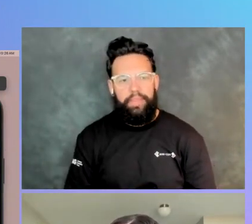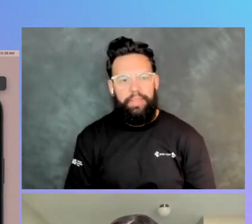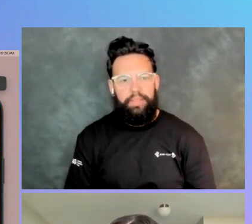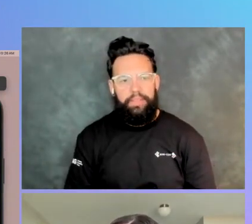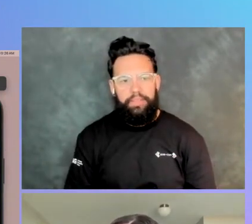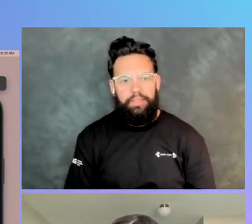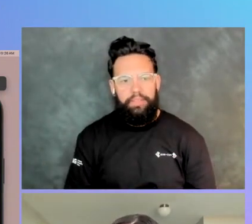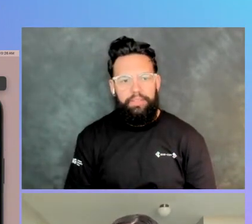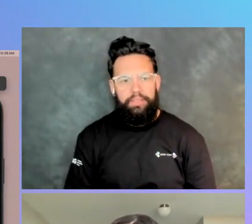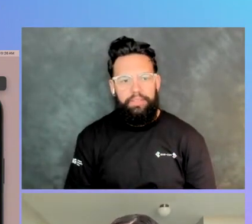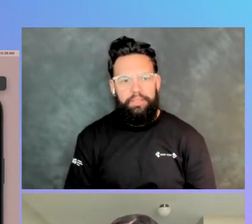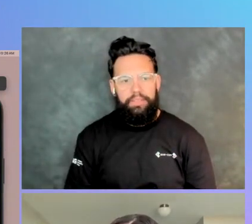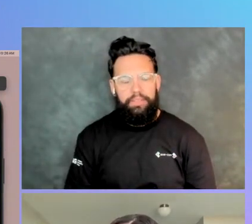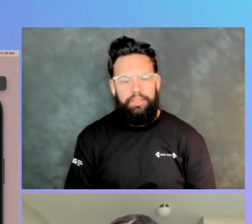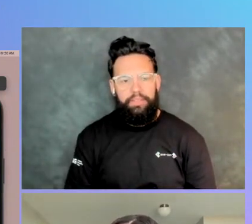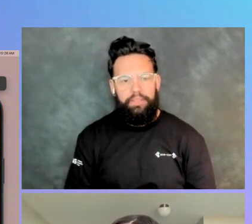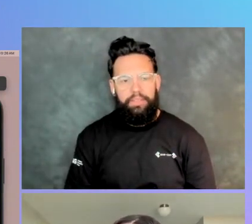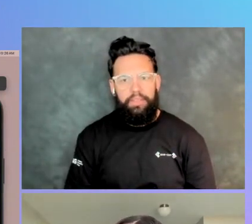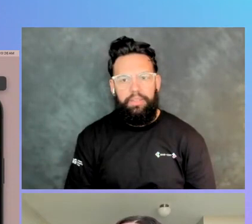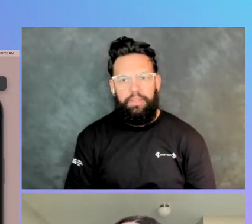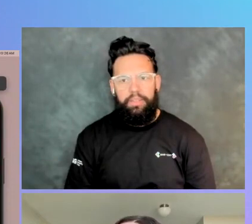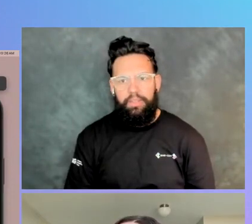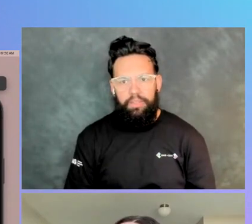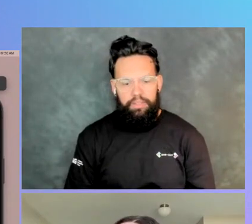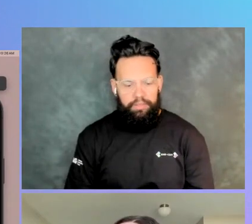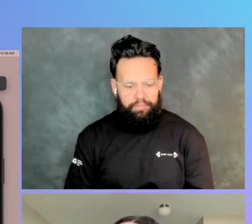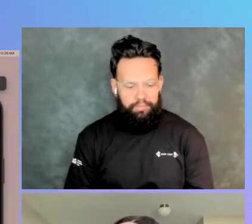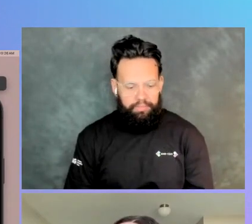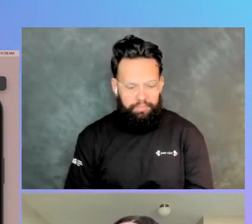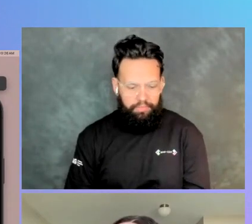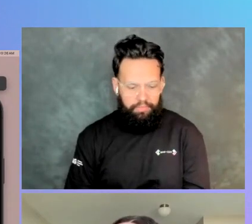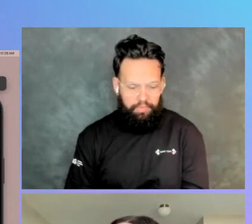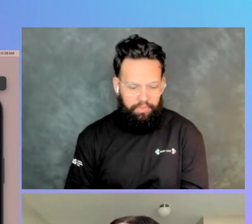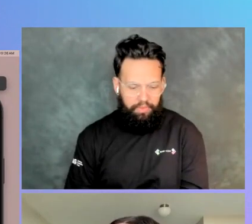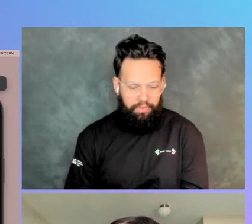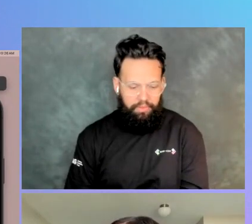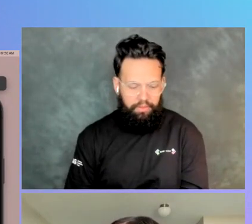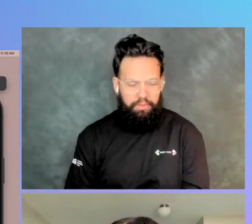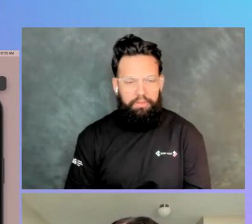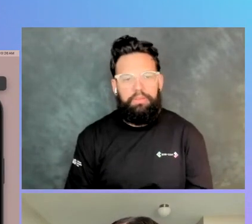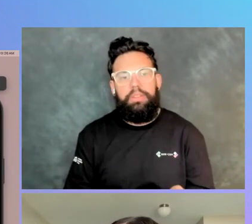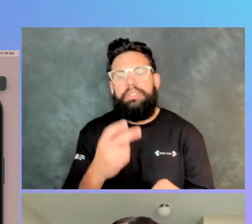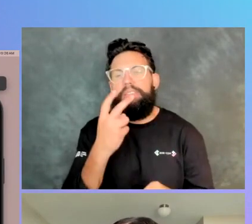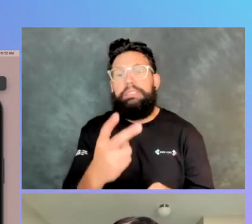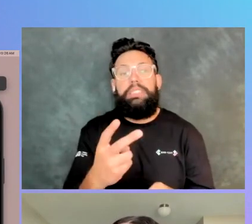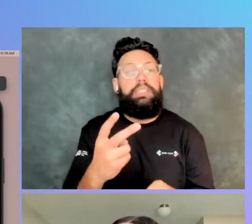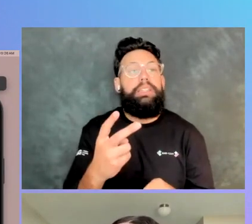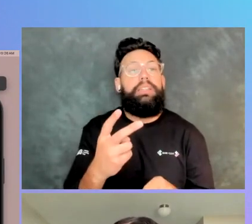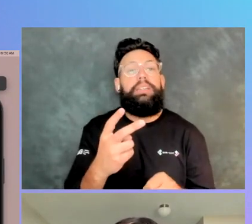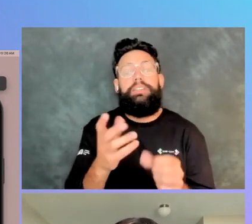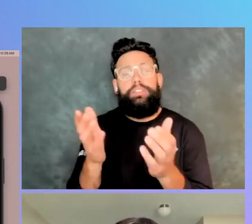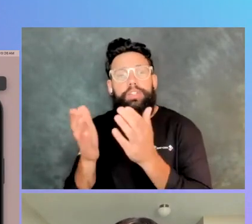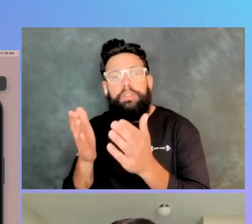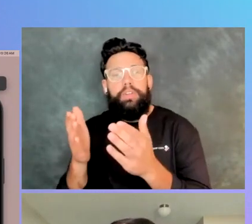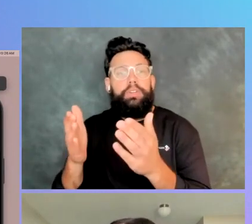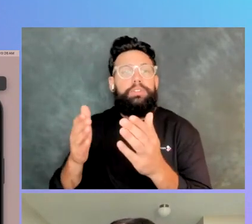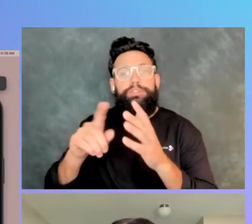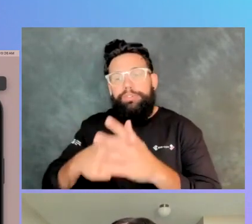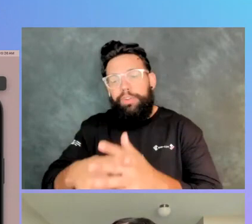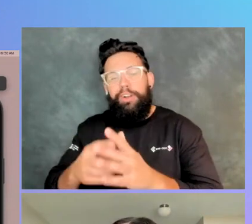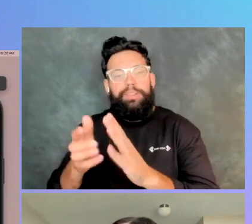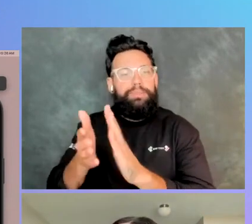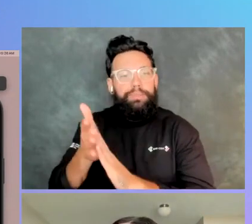just got my client I can run down here. So we'll see the server is busy in the background. We saw it launched the app over here on the